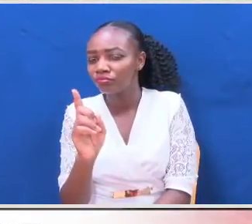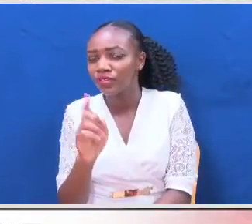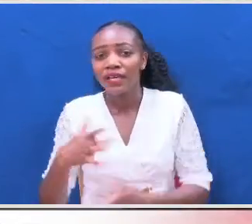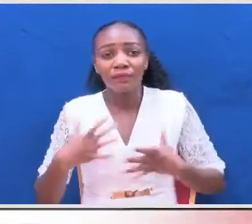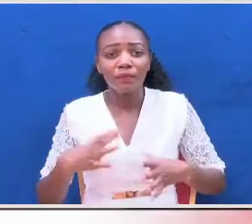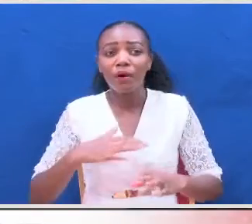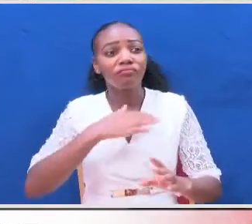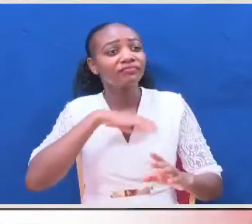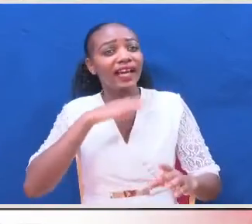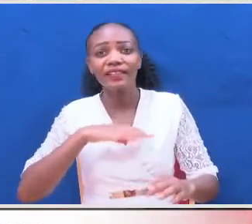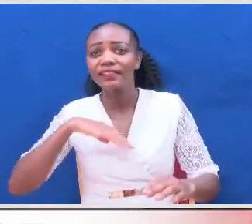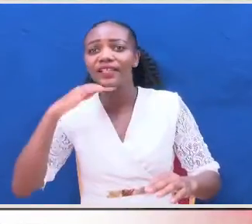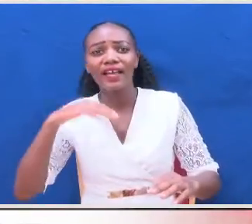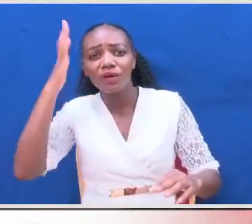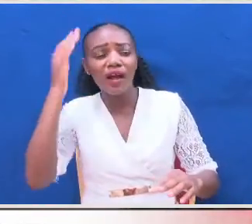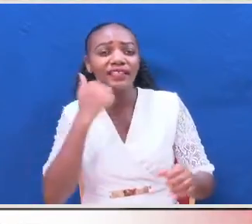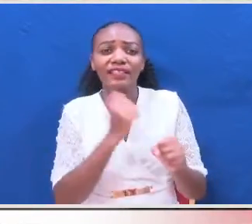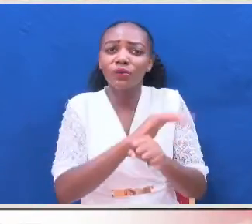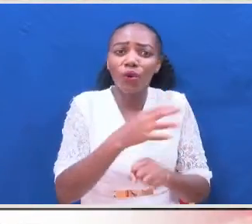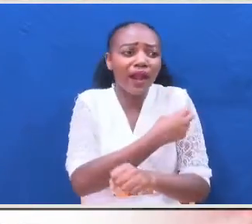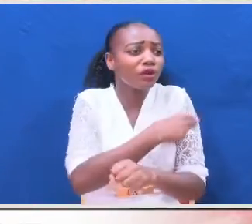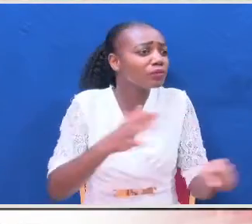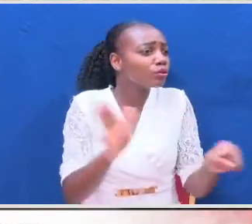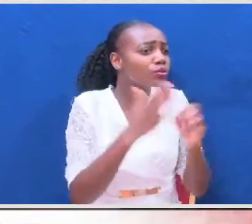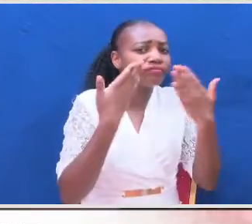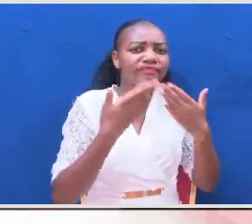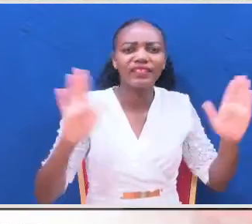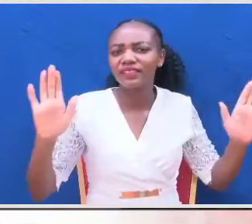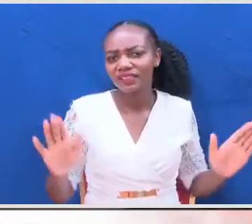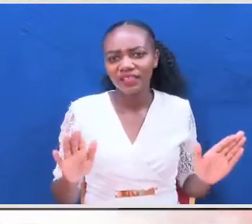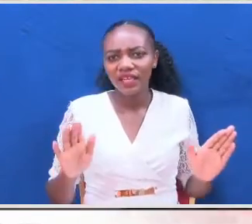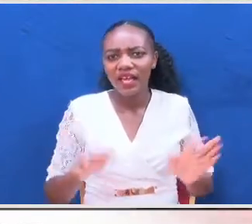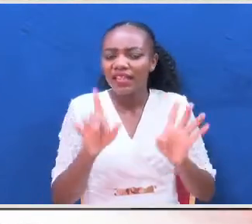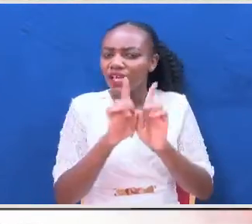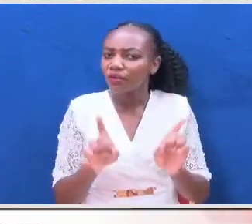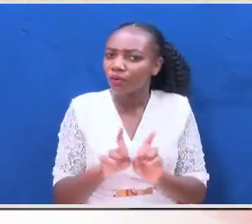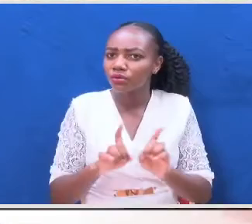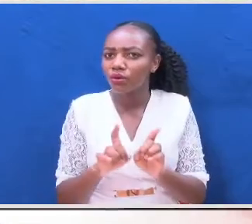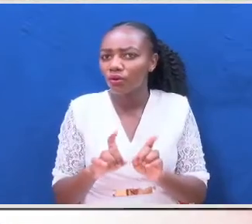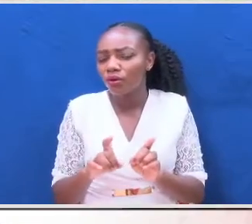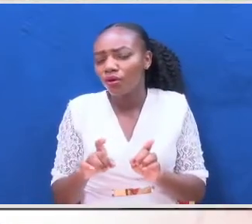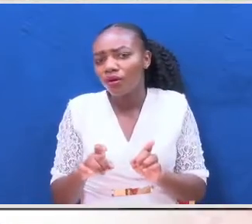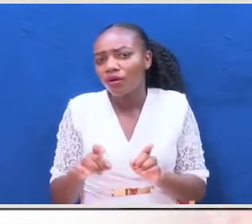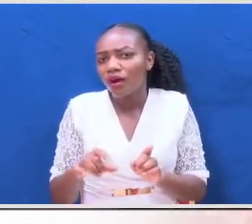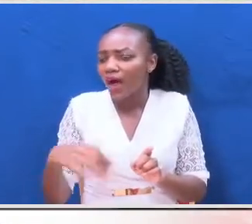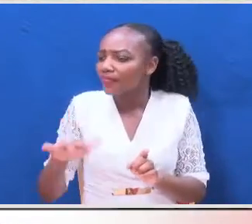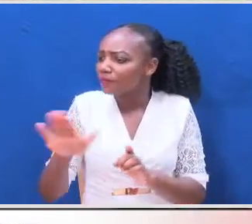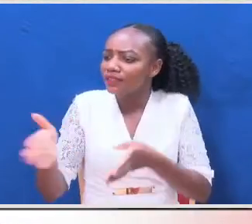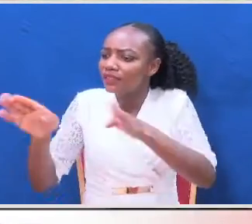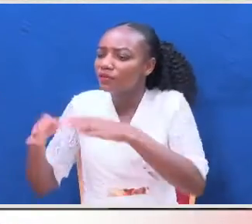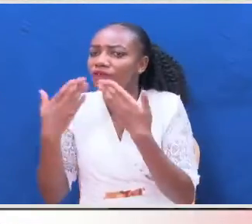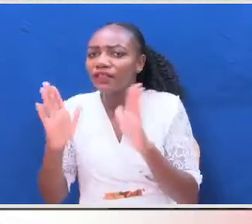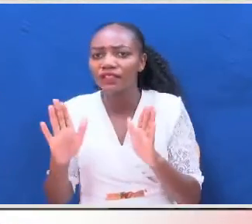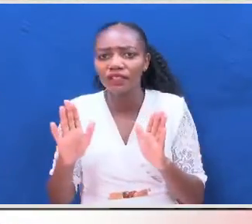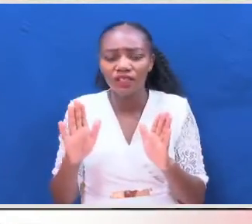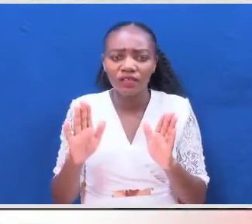are dying. We have been told hospitals are full and so many things are not in place anymore because we are